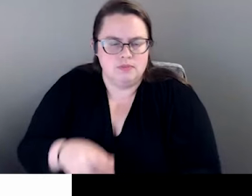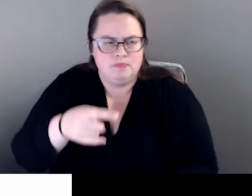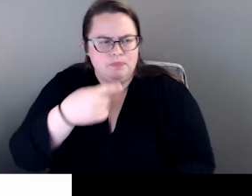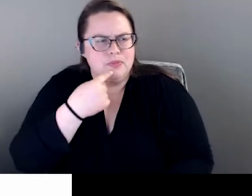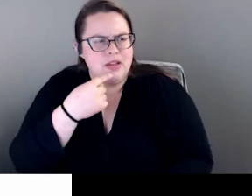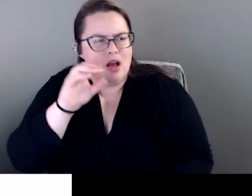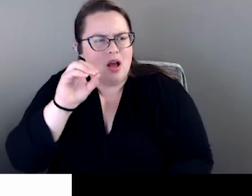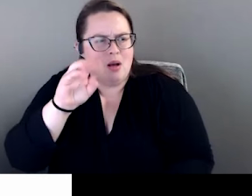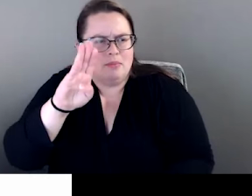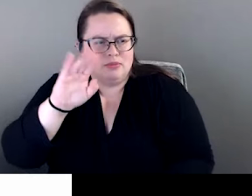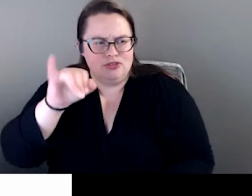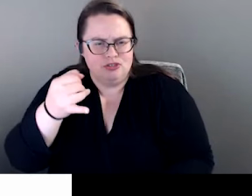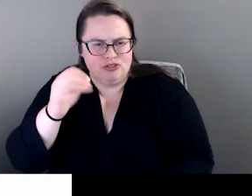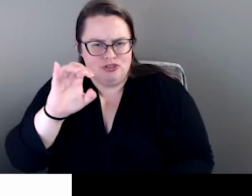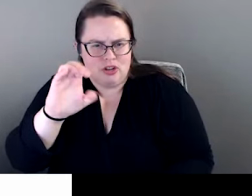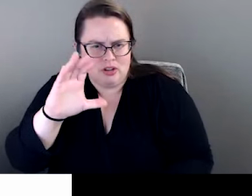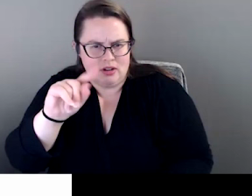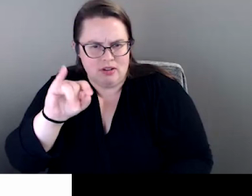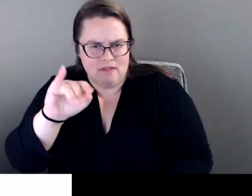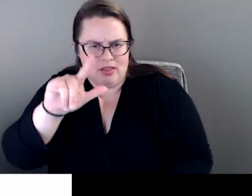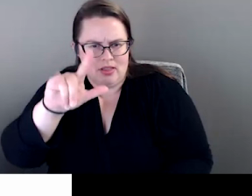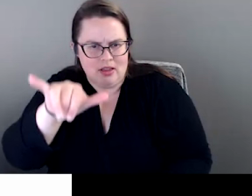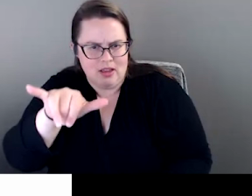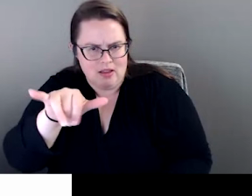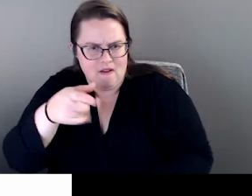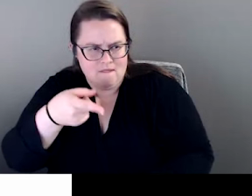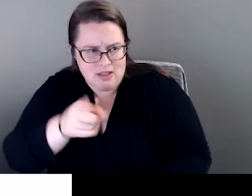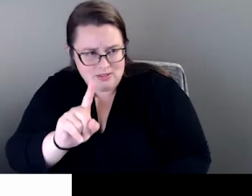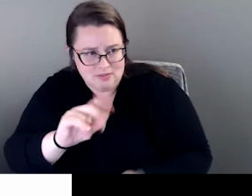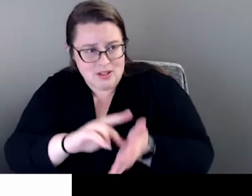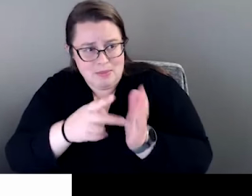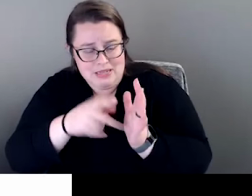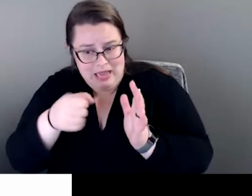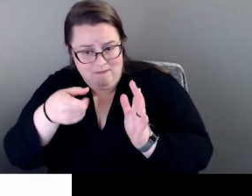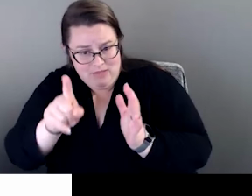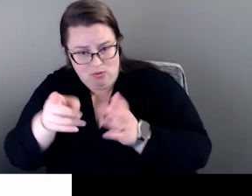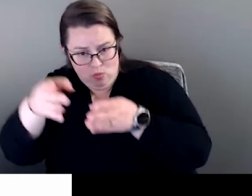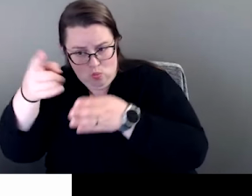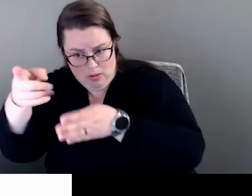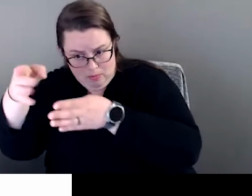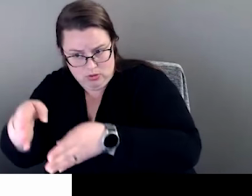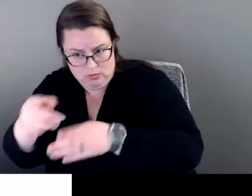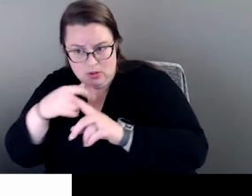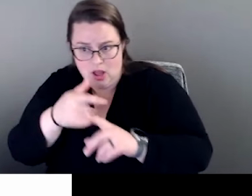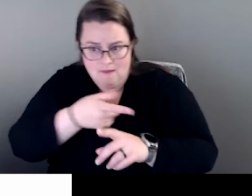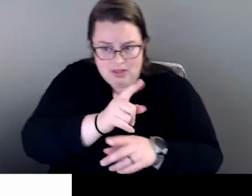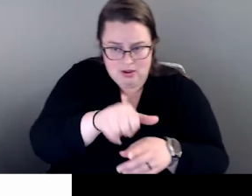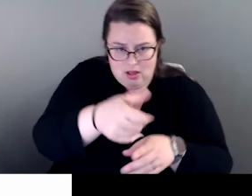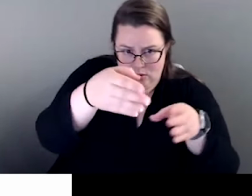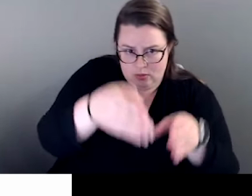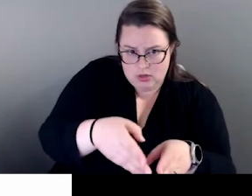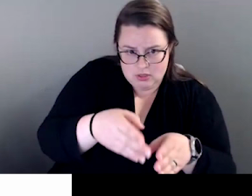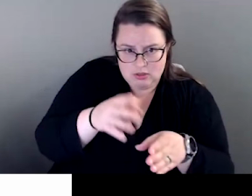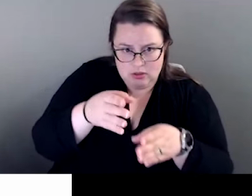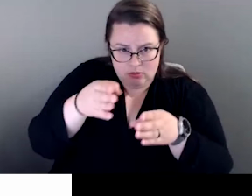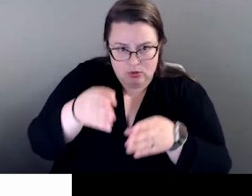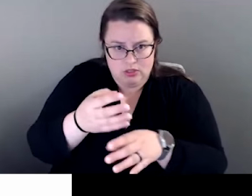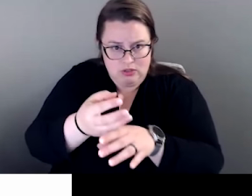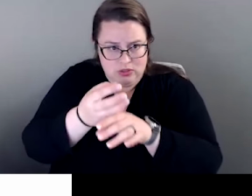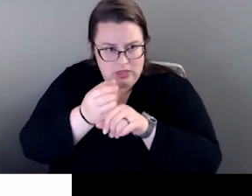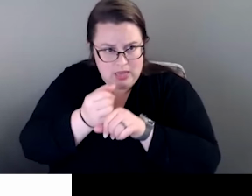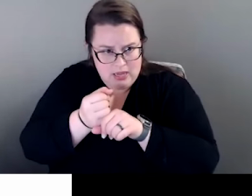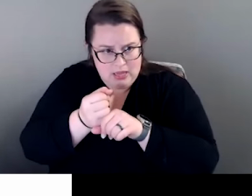offensive, does that mean that it can be offensive to one person but not another? So it's the person that's receiving the behavior that finds it offensive?